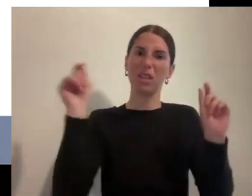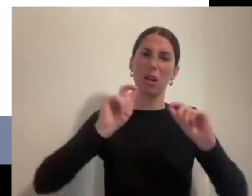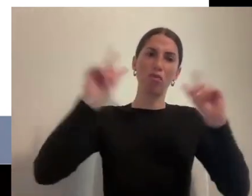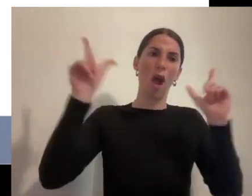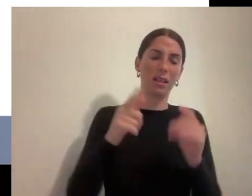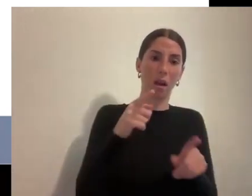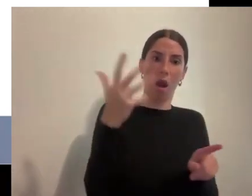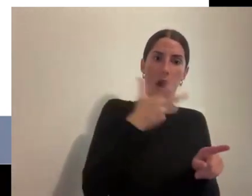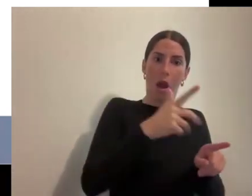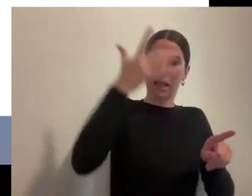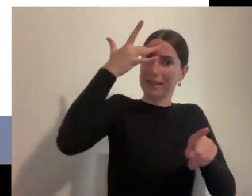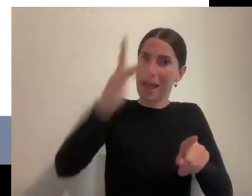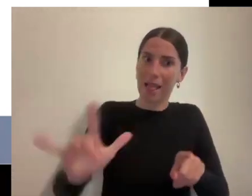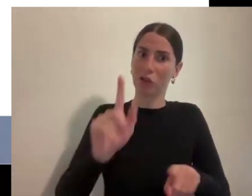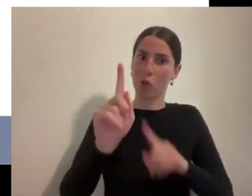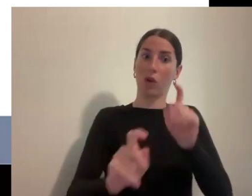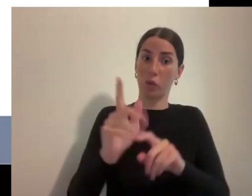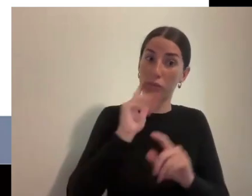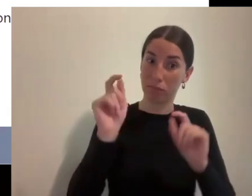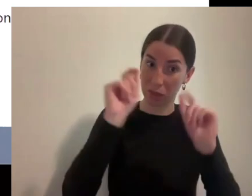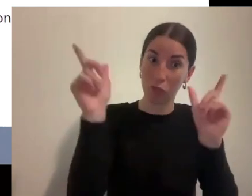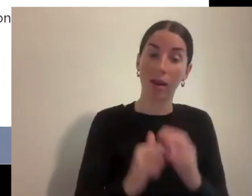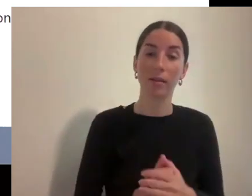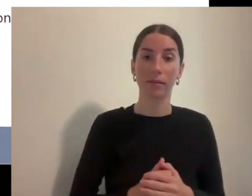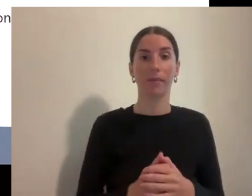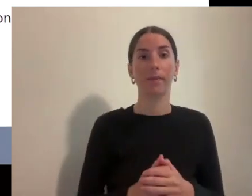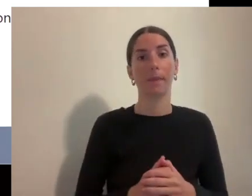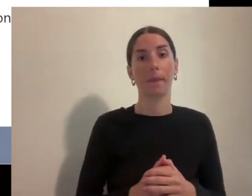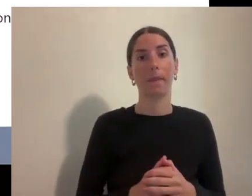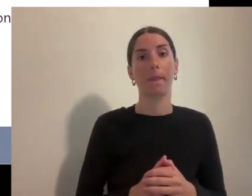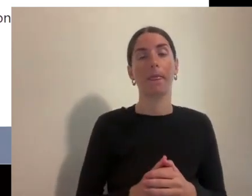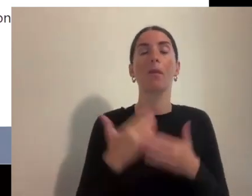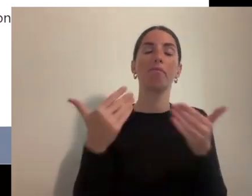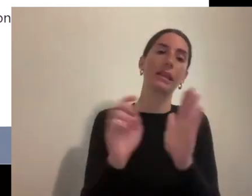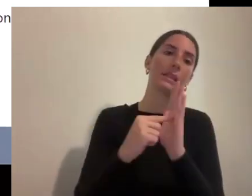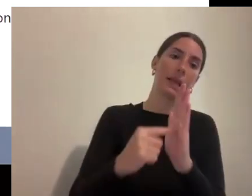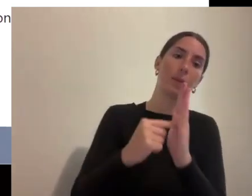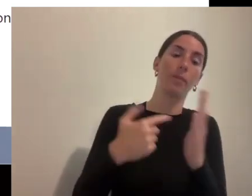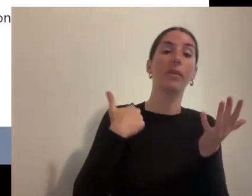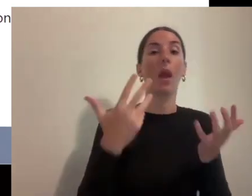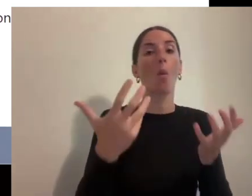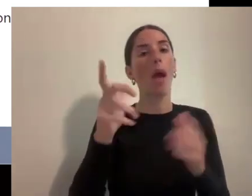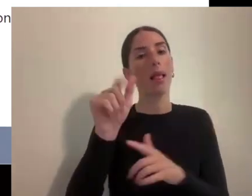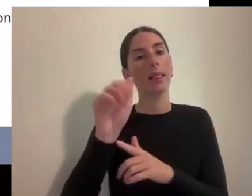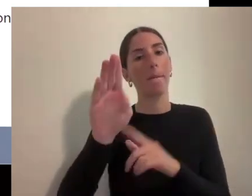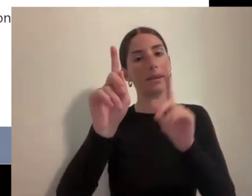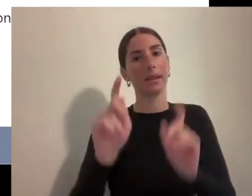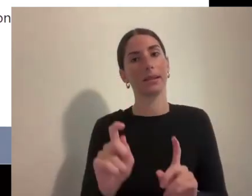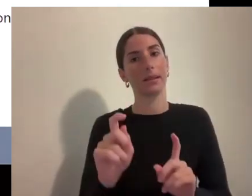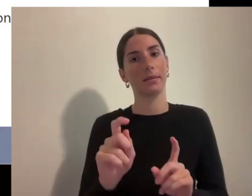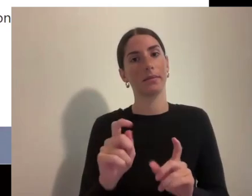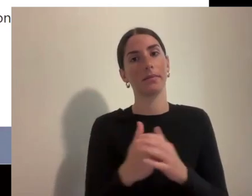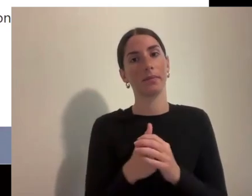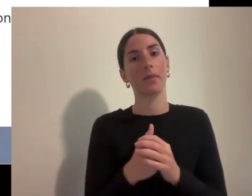good the questions can be. For example, let's say that I want a glossary of lab tests. And so I say, me